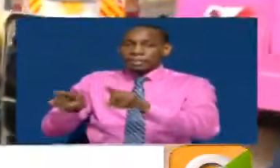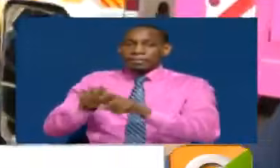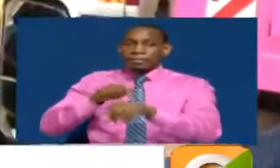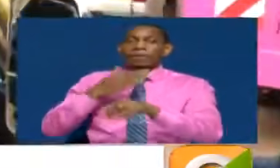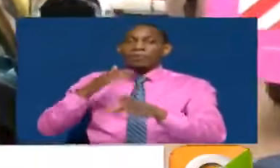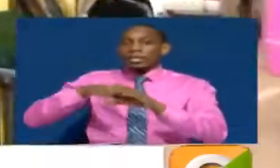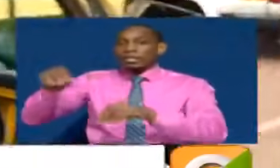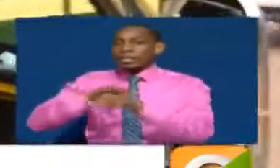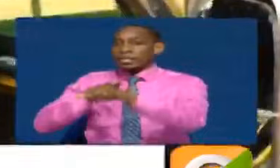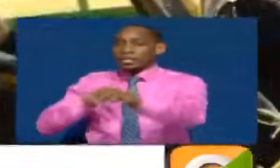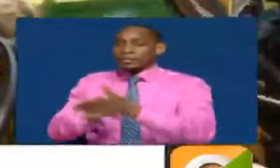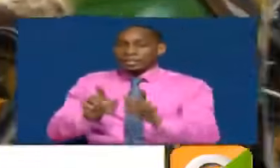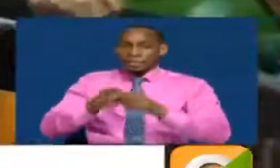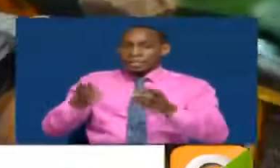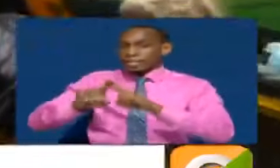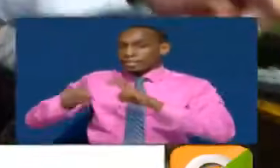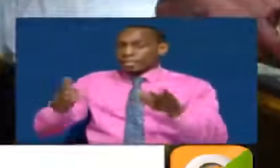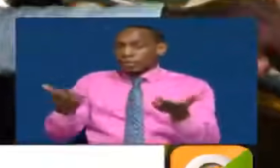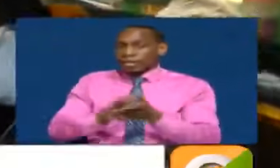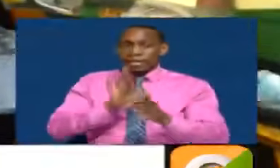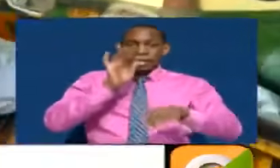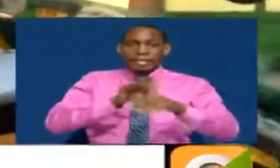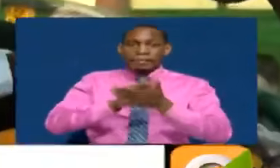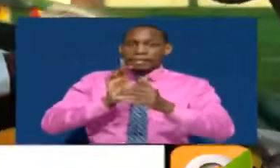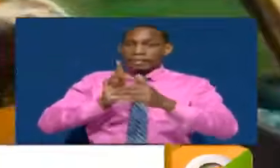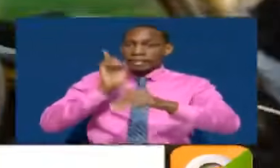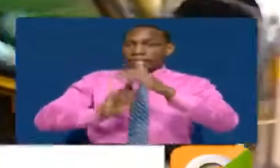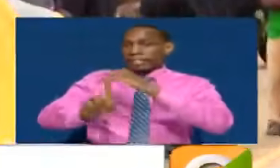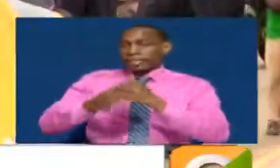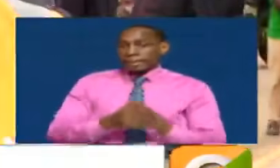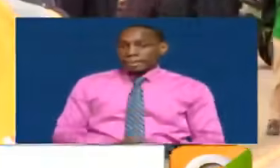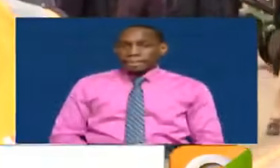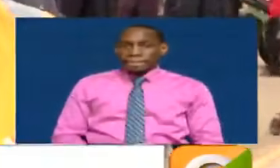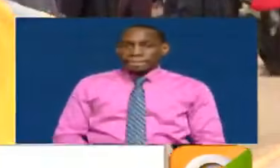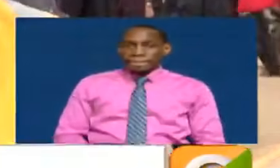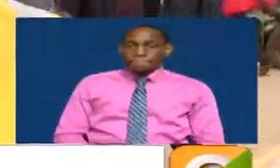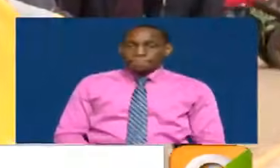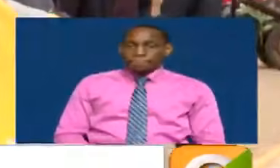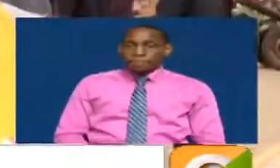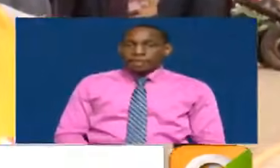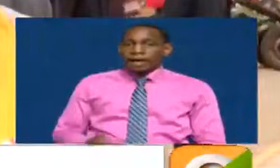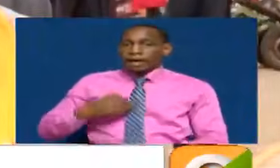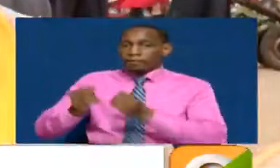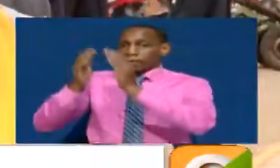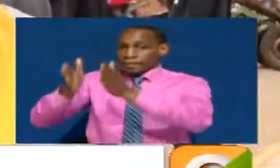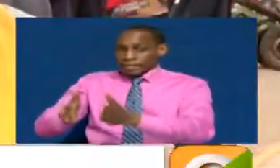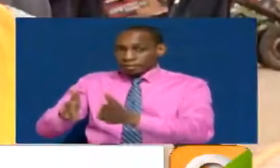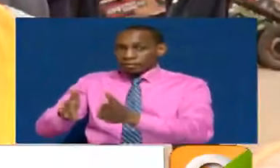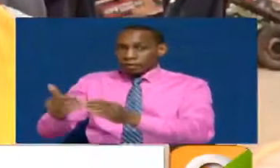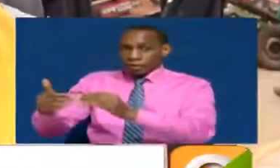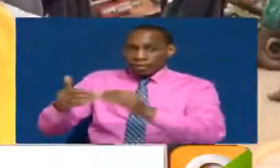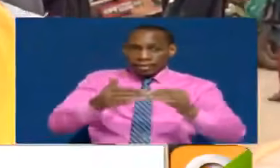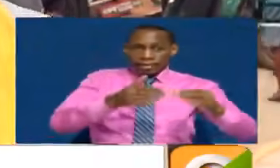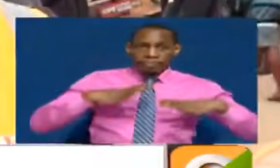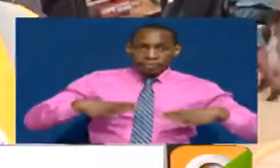jam. Na imeanza sasa kutoka, ime affect mpaka huko ndani, mpaka huko ndani. Tutaweka marshals, wale watakuwa wanapeleka